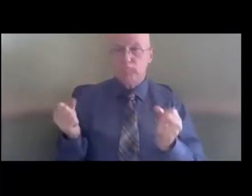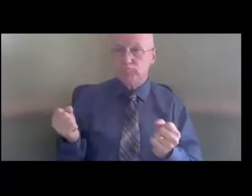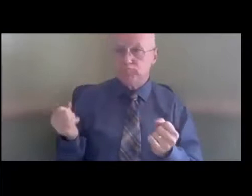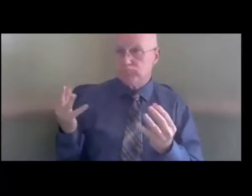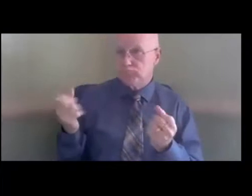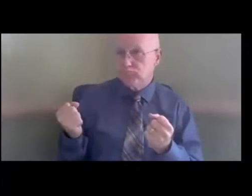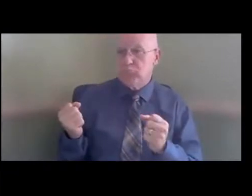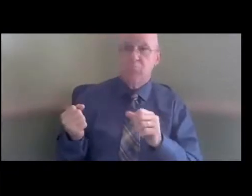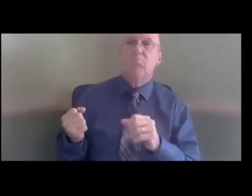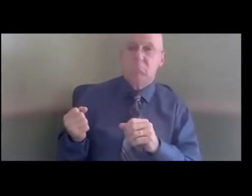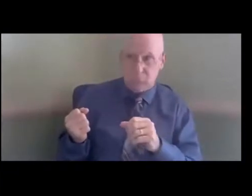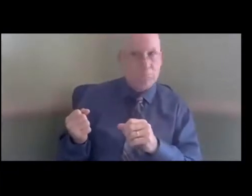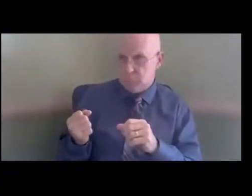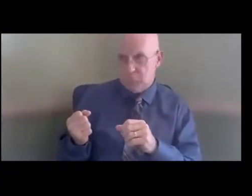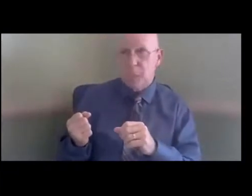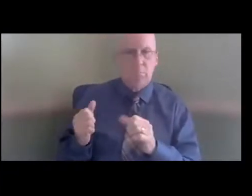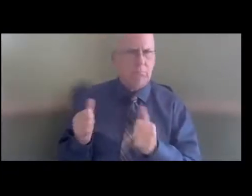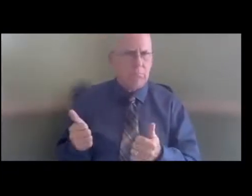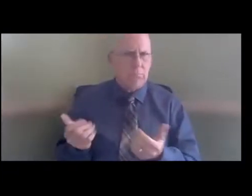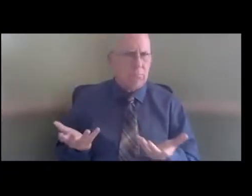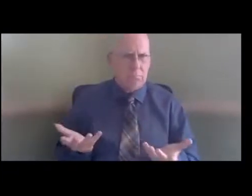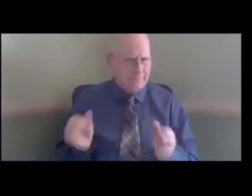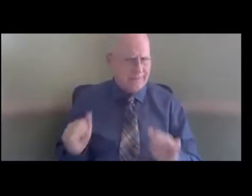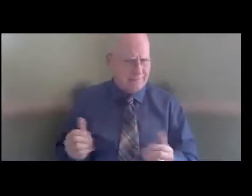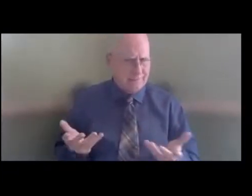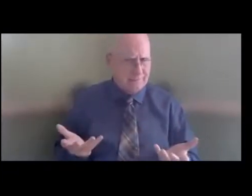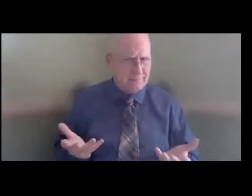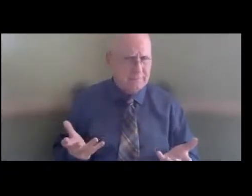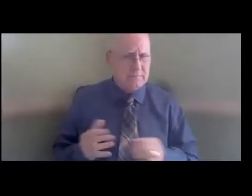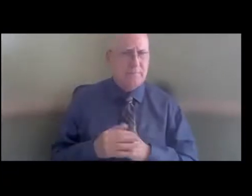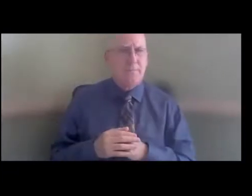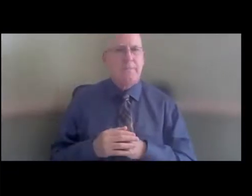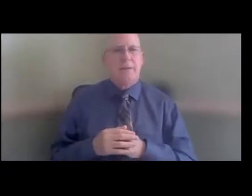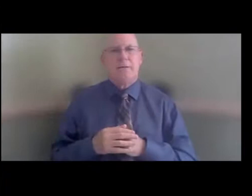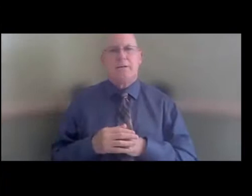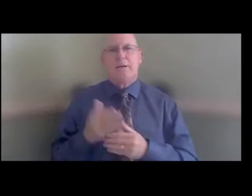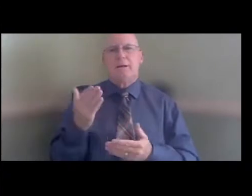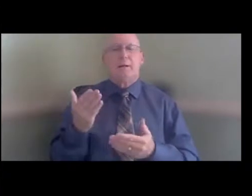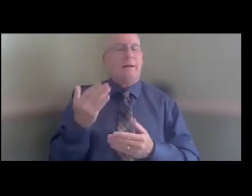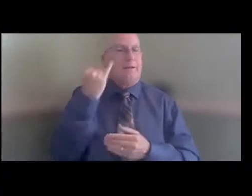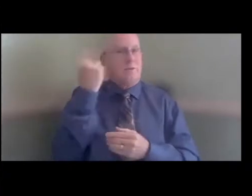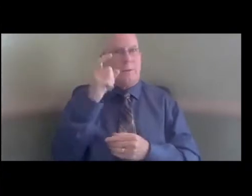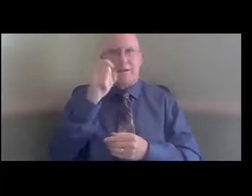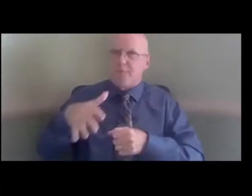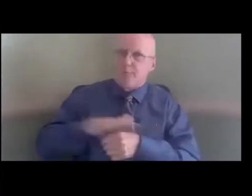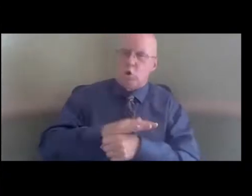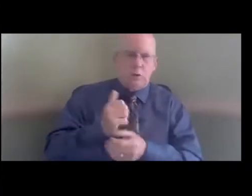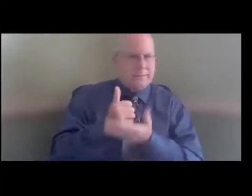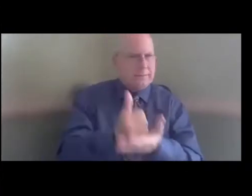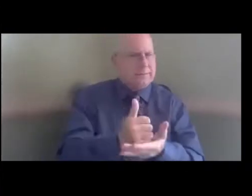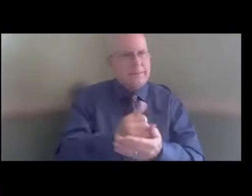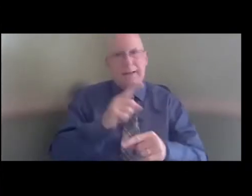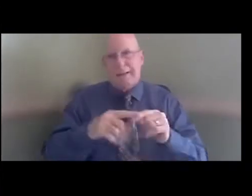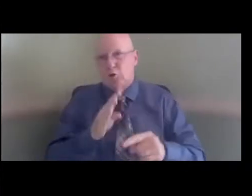it's not just, again, someone's just, requires complete assistance and is nonverbal, therefore they're